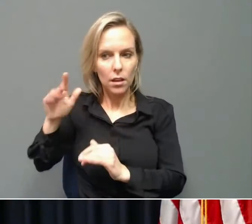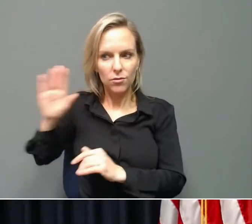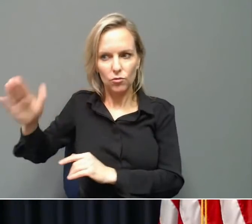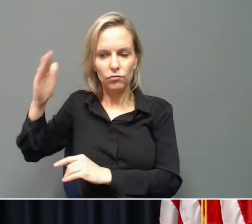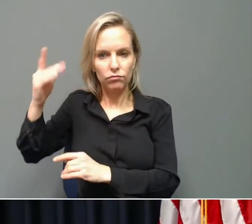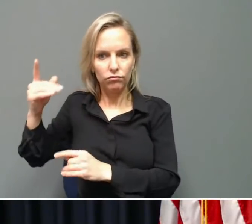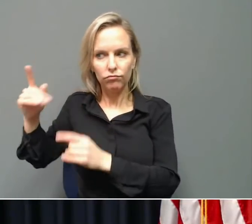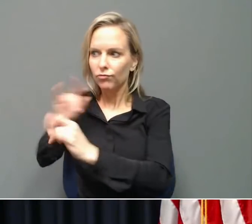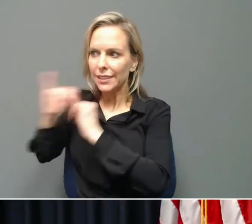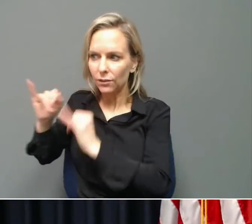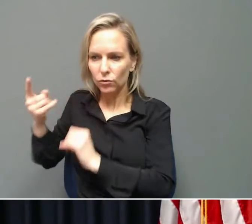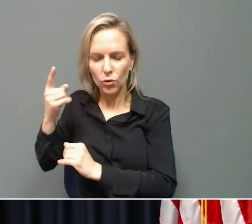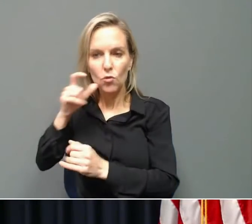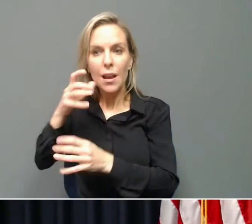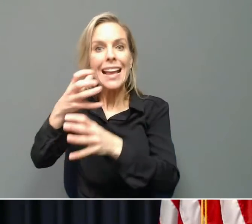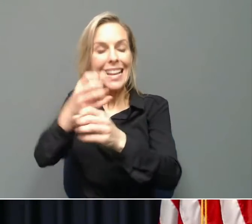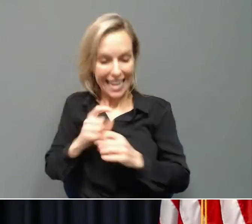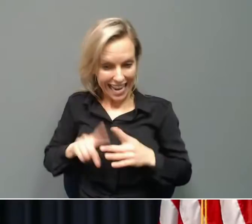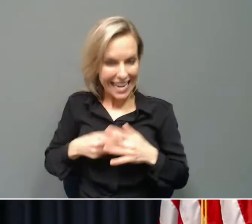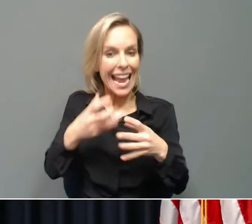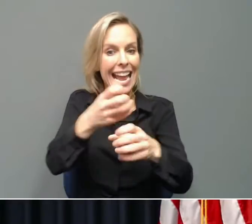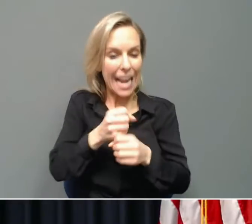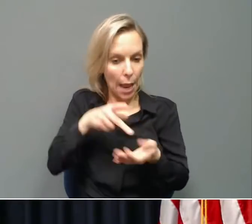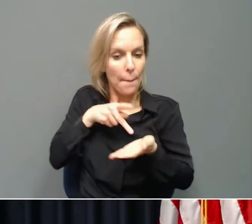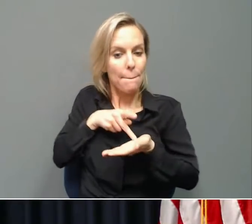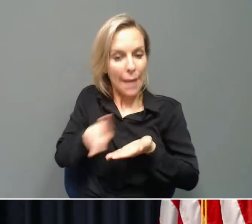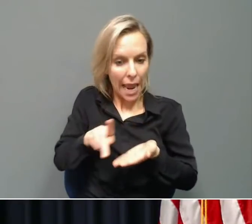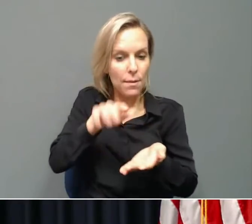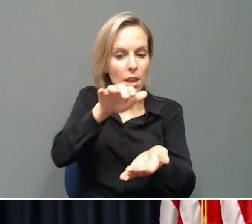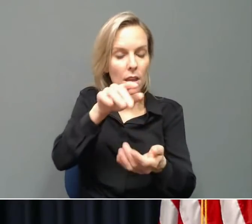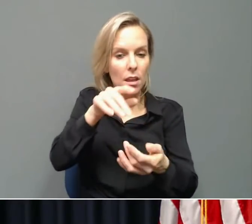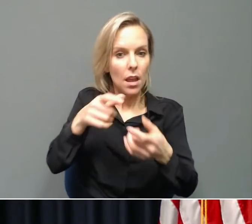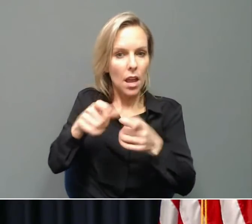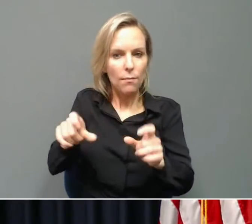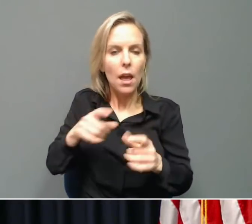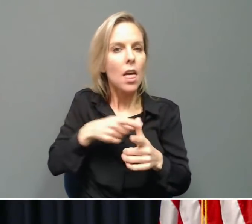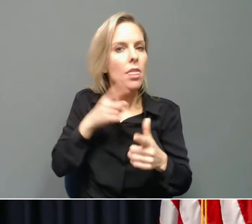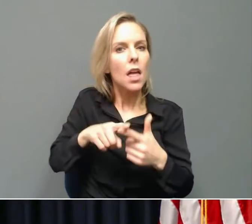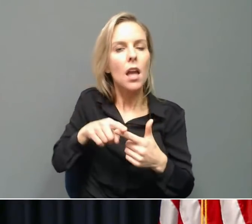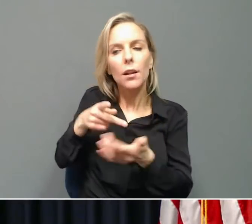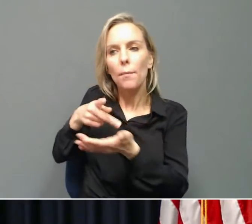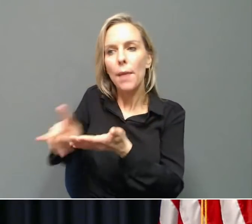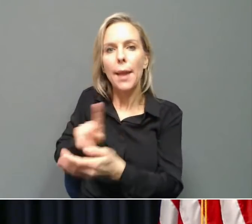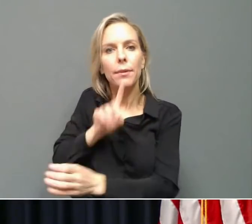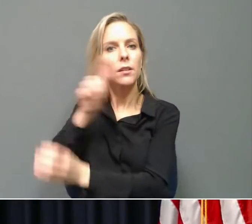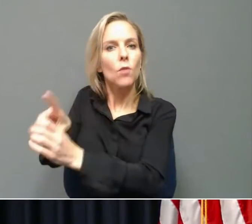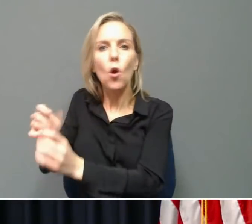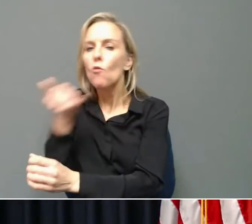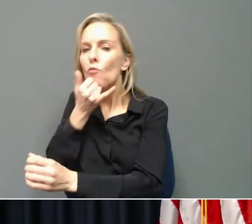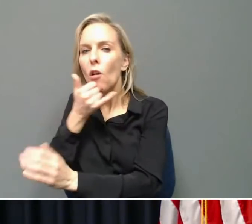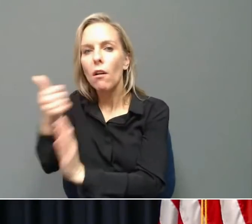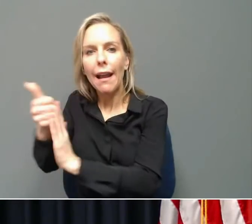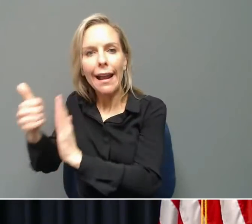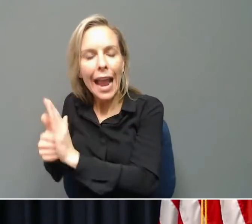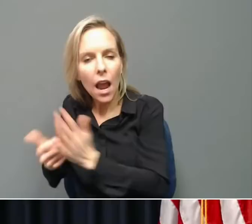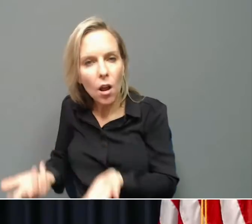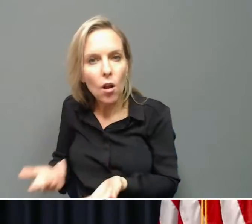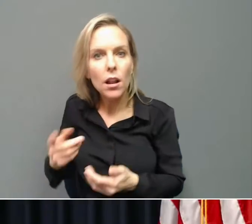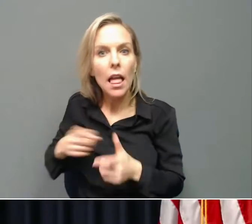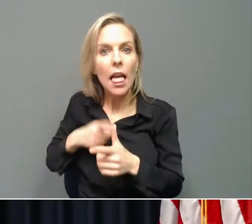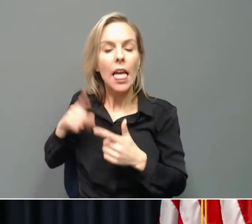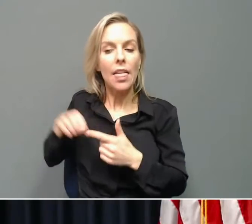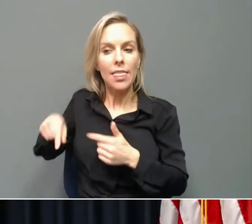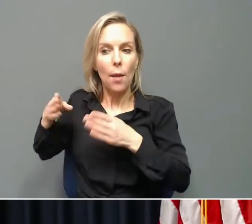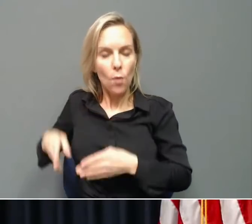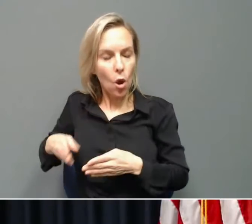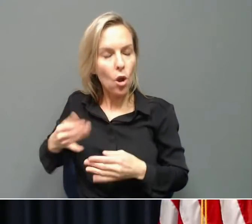payments initially, then the payments went into the wrong bank account. He had a phone appointment in February, didn't